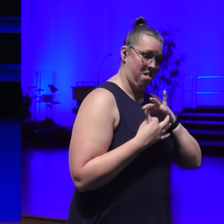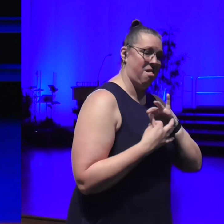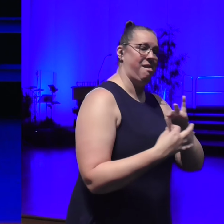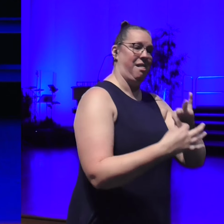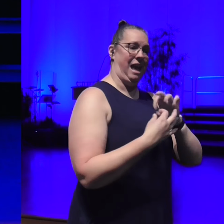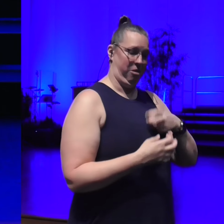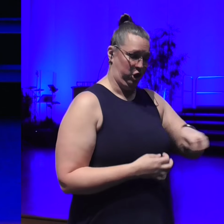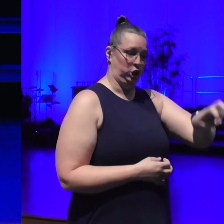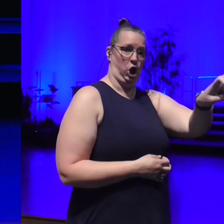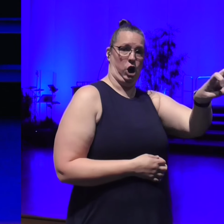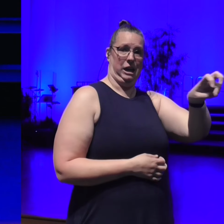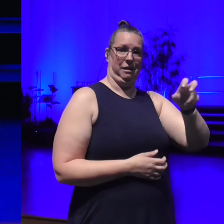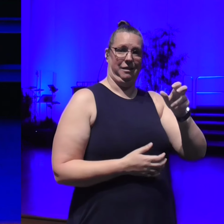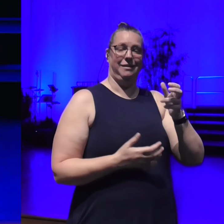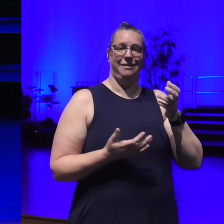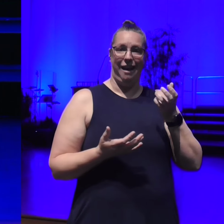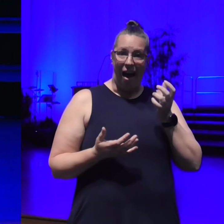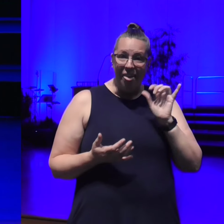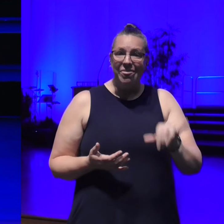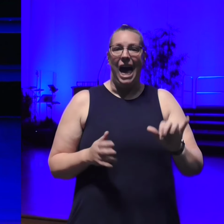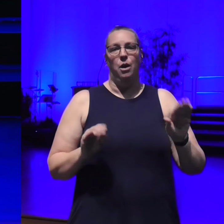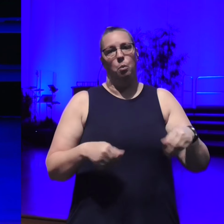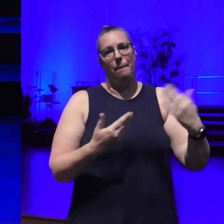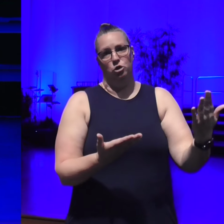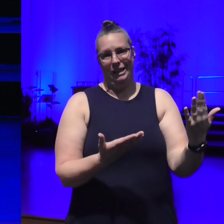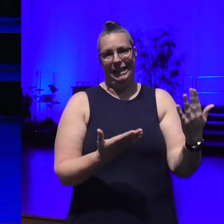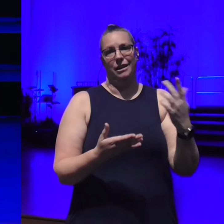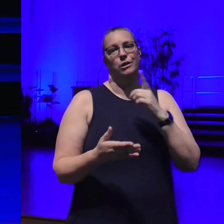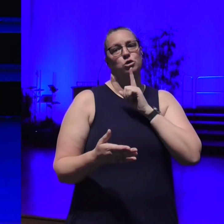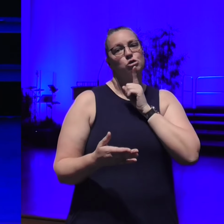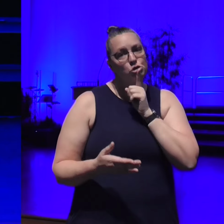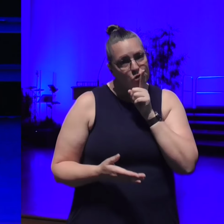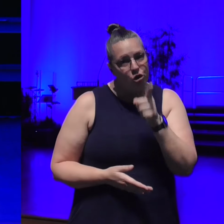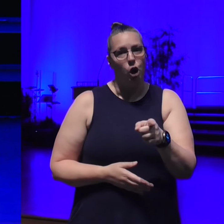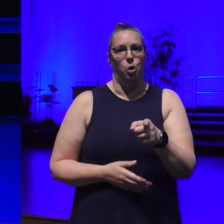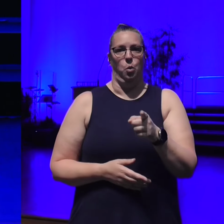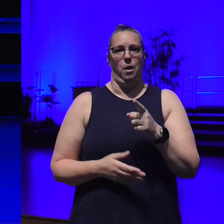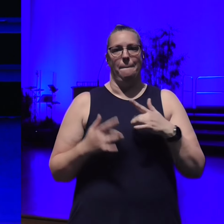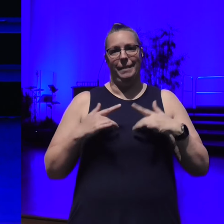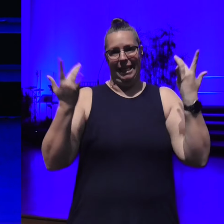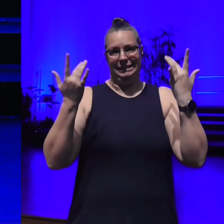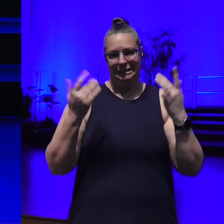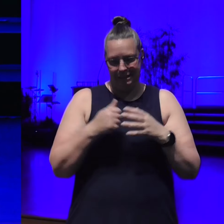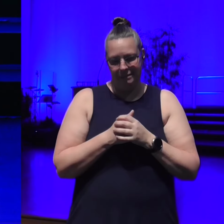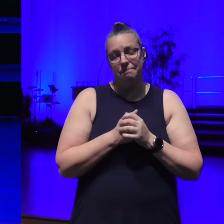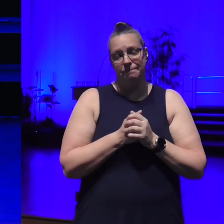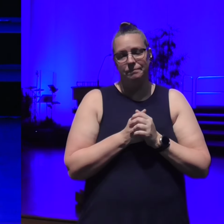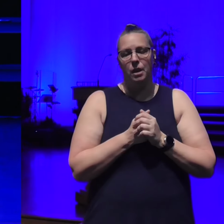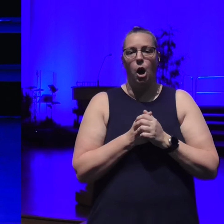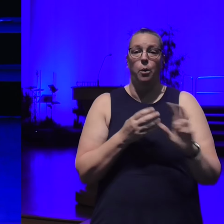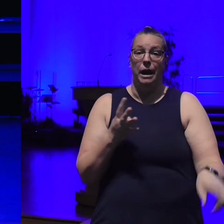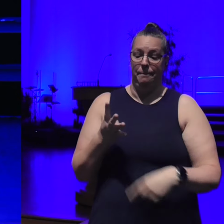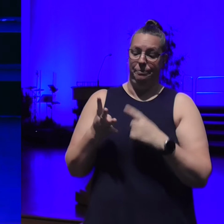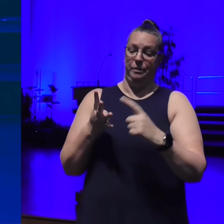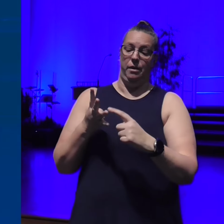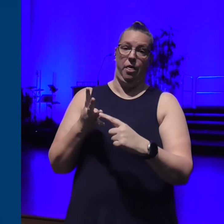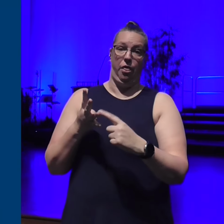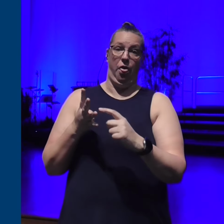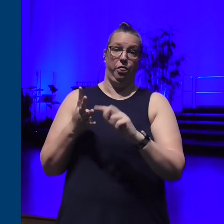And his assertion is that will bring about true bliss. The third